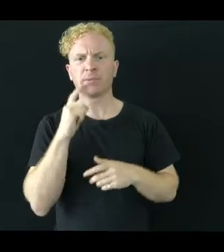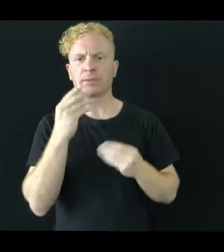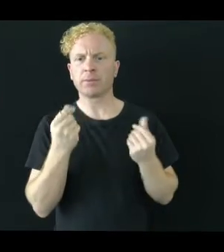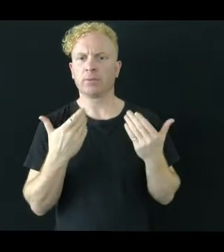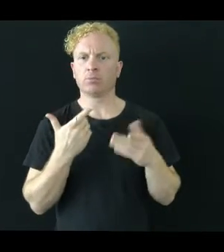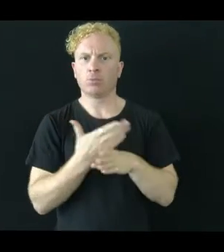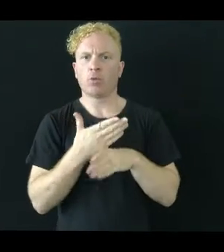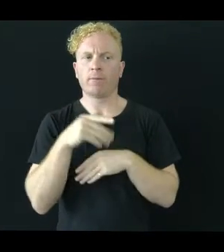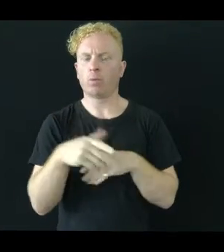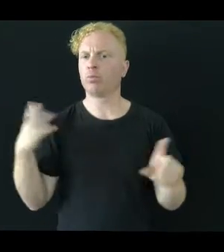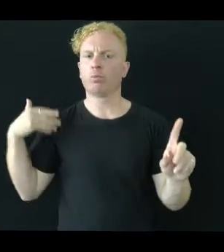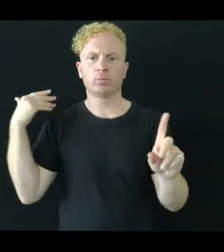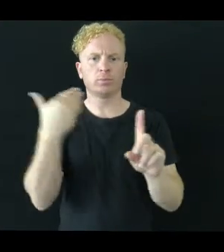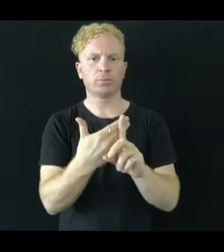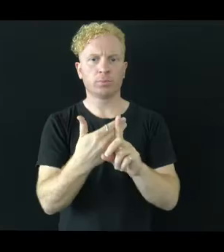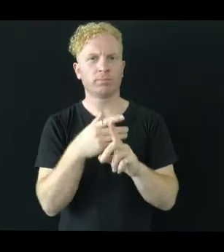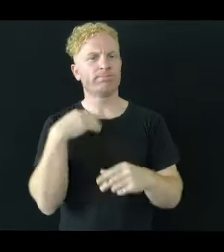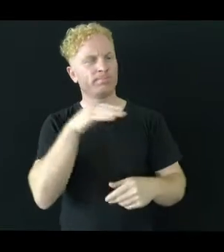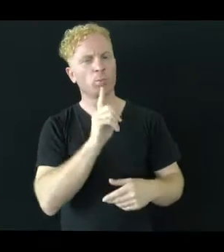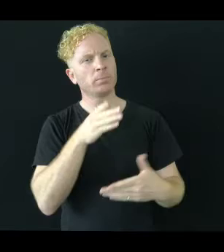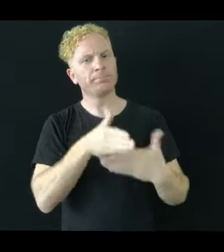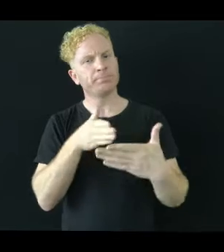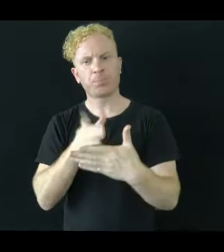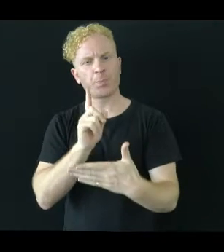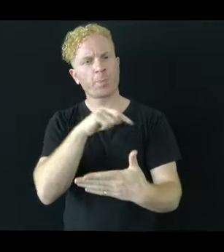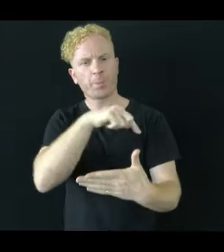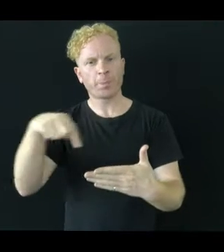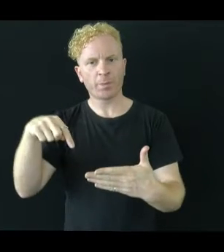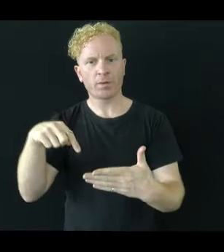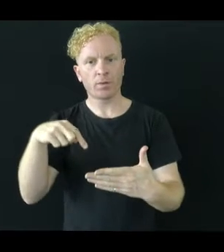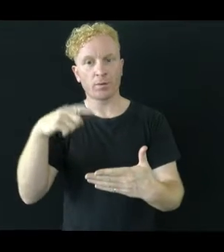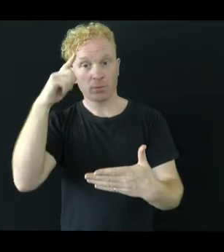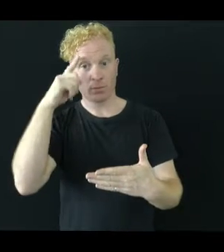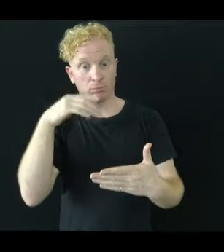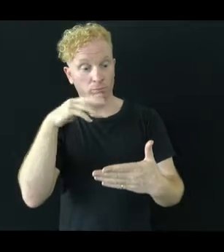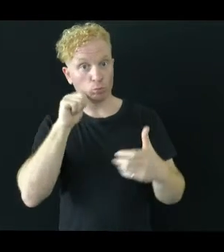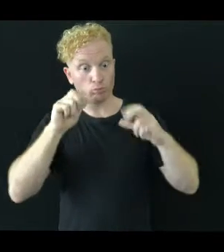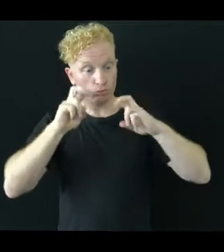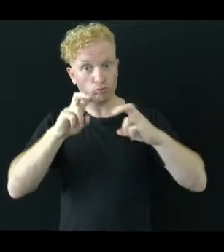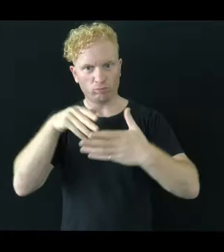people definitely wanted to work on for a long time. So, what kind of barriers do you think we should